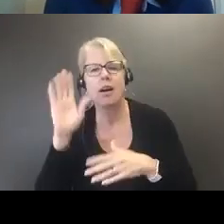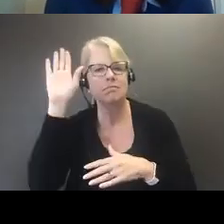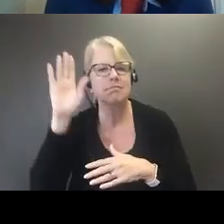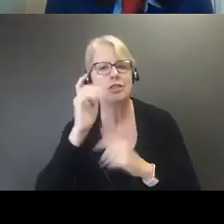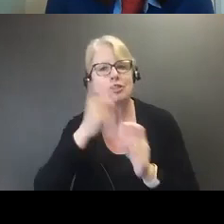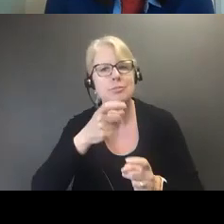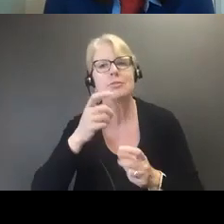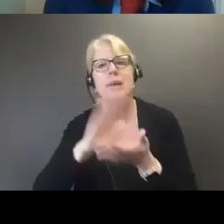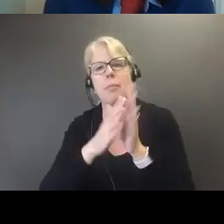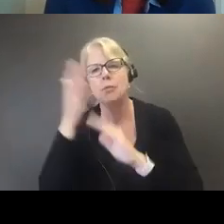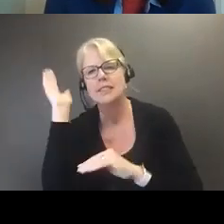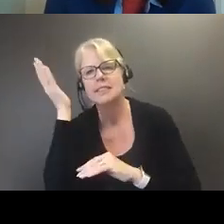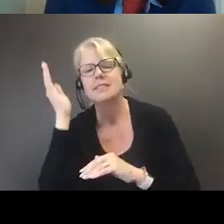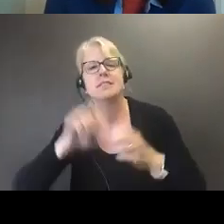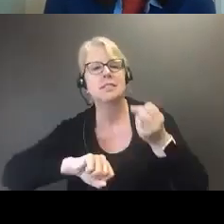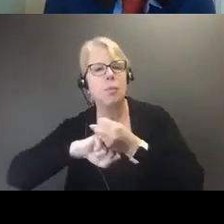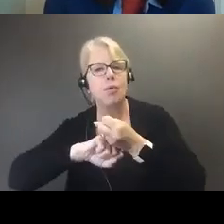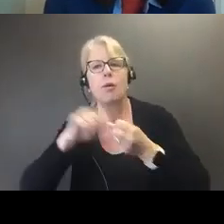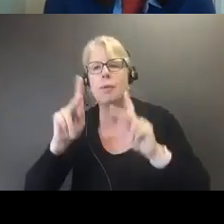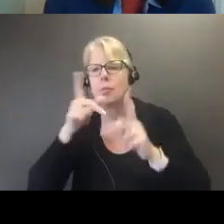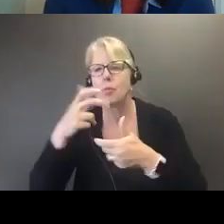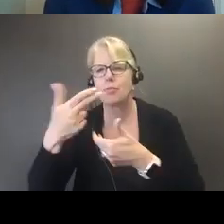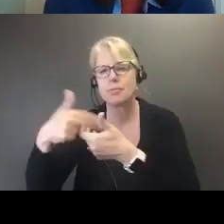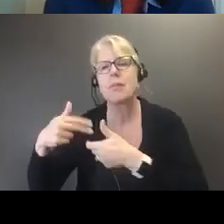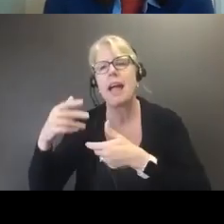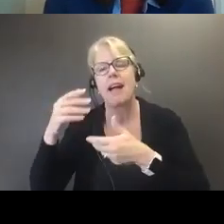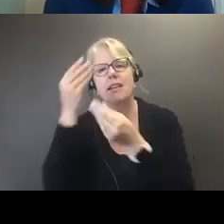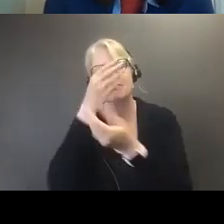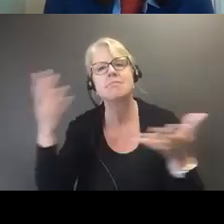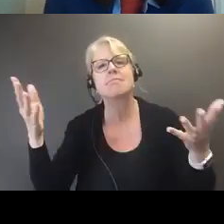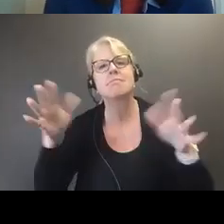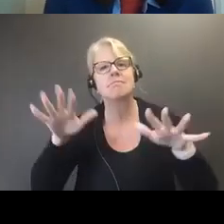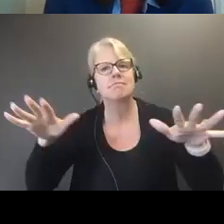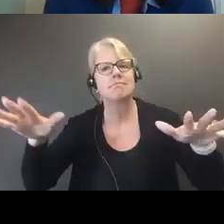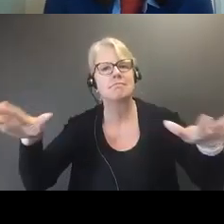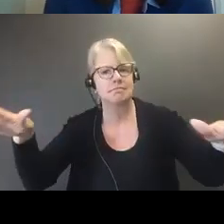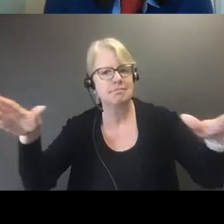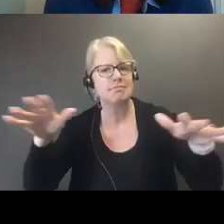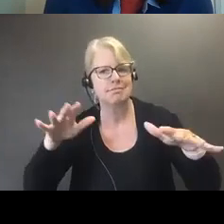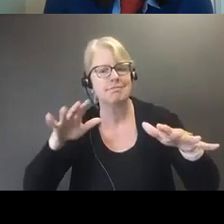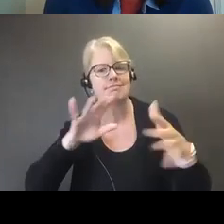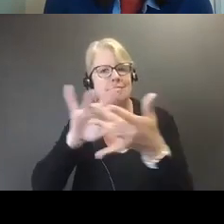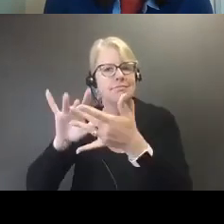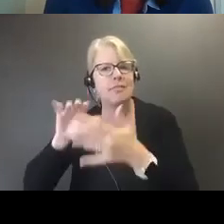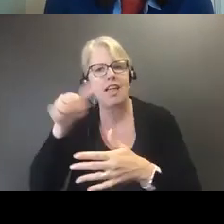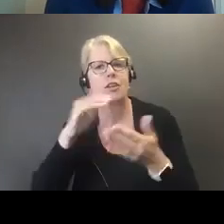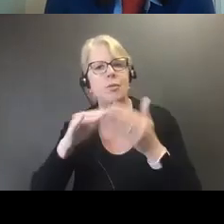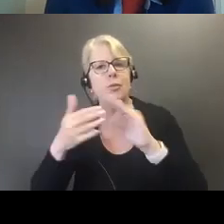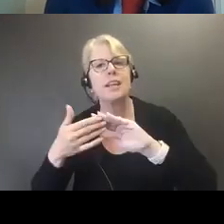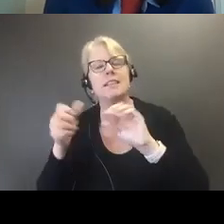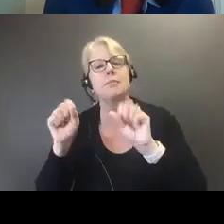our participants, but also to spread the word and expand into other communities and possibly start up their